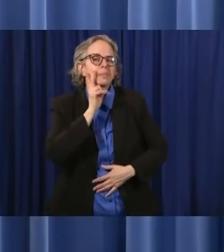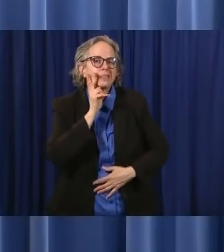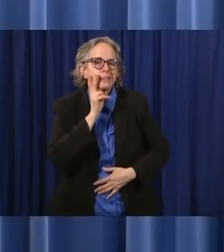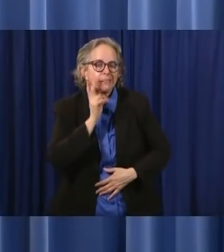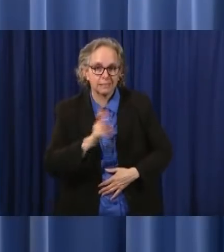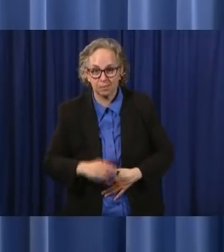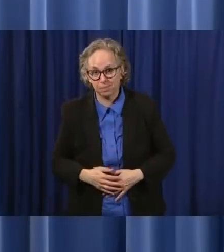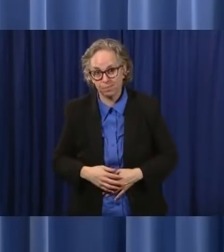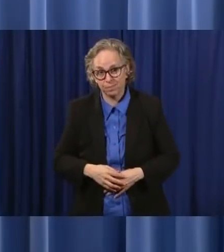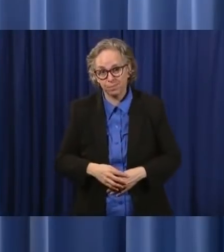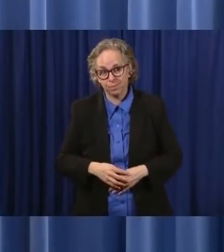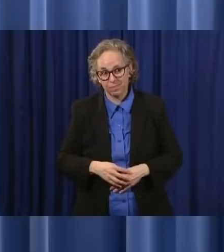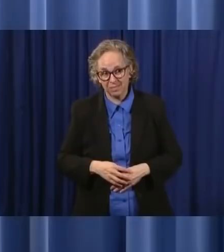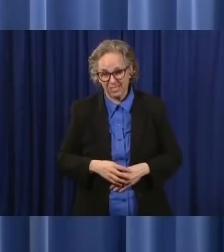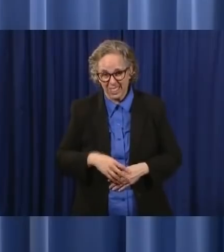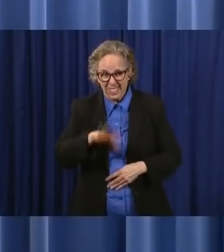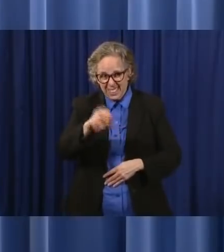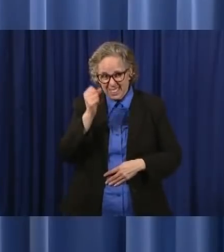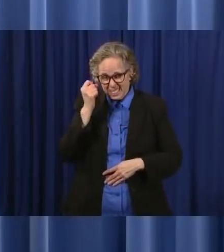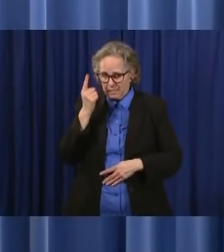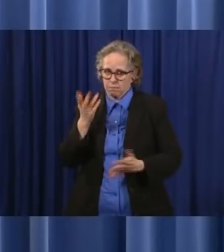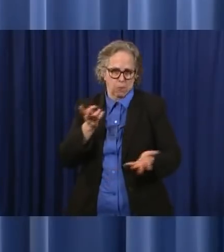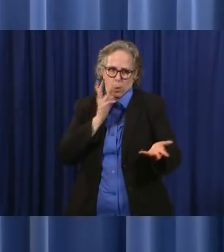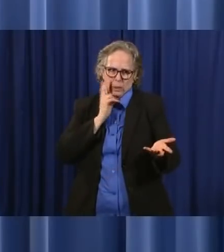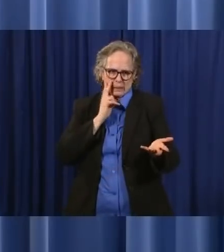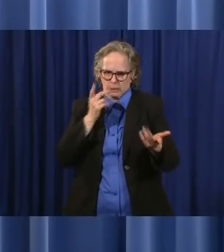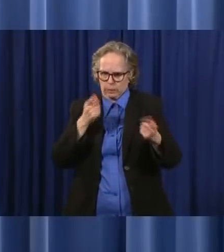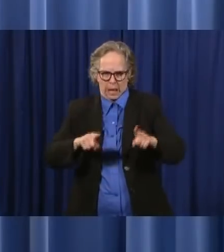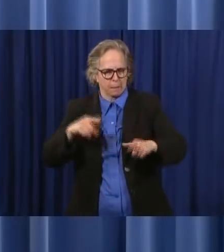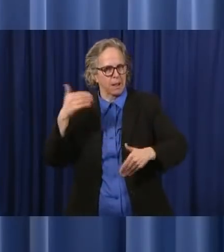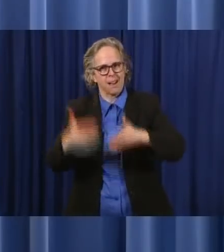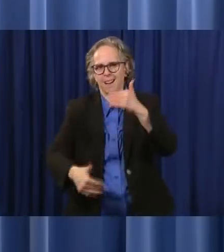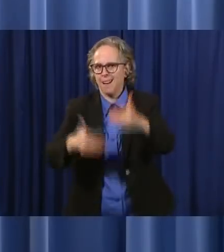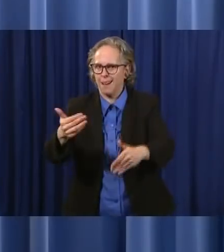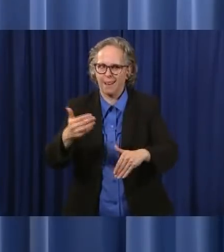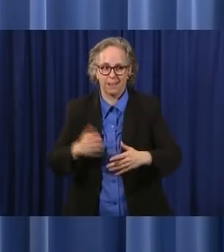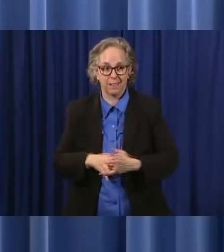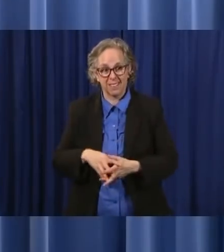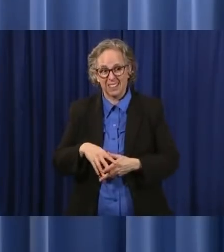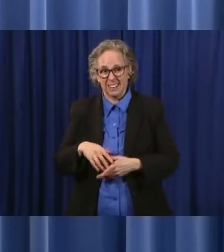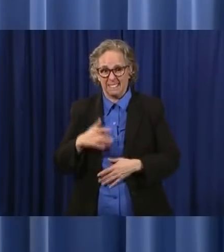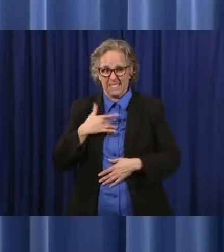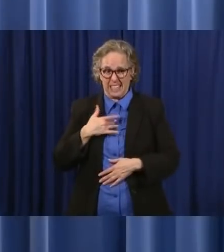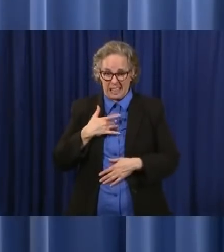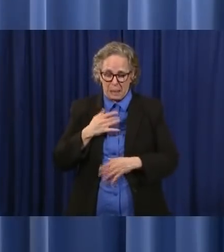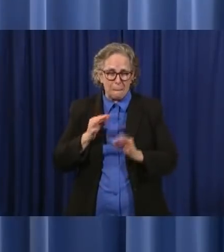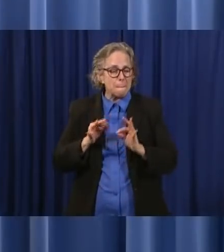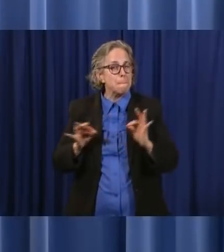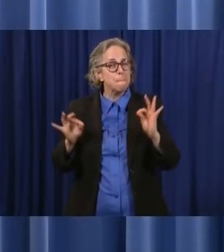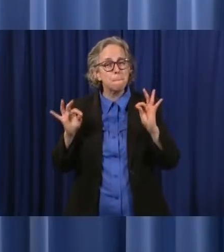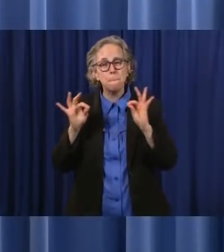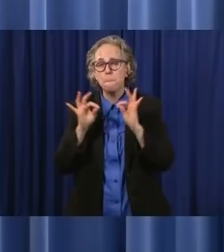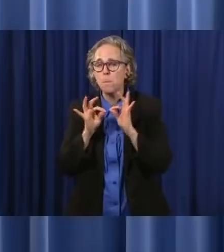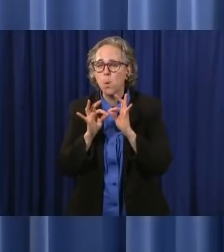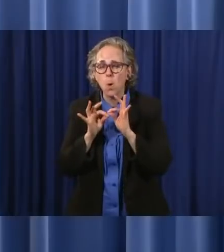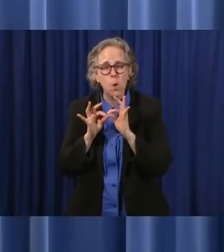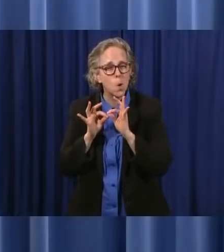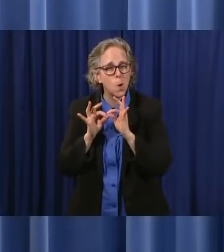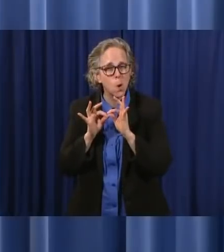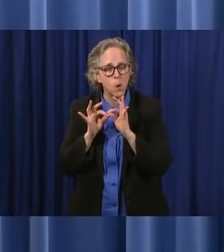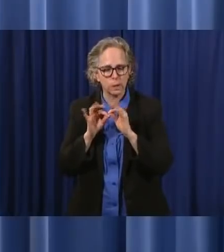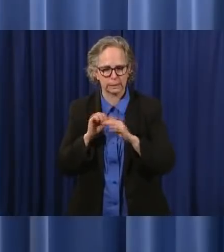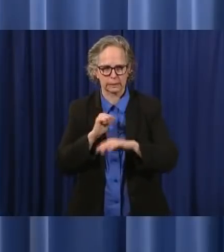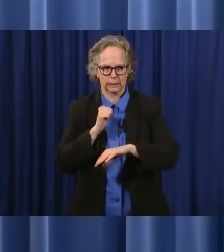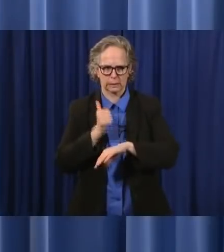you know, exactly where we are. But we felt that it was important to do everything we could